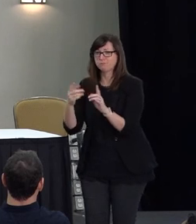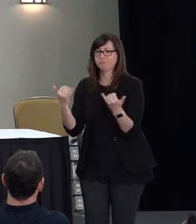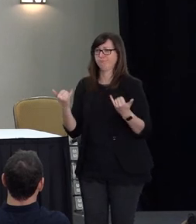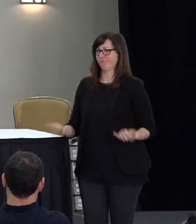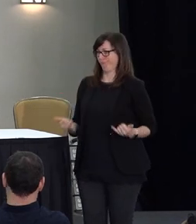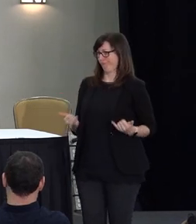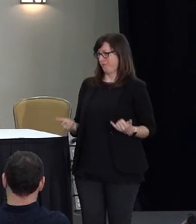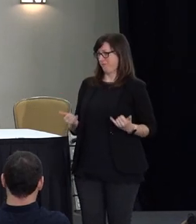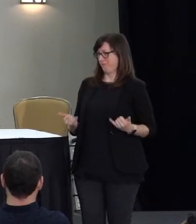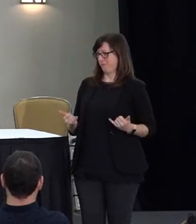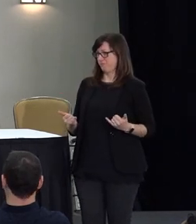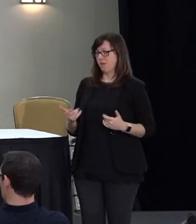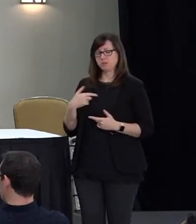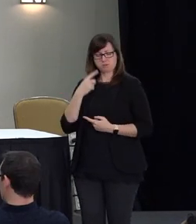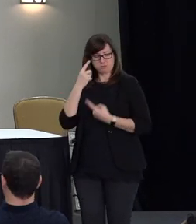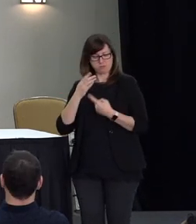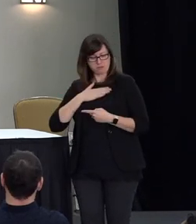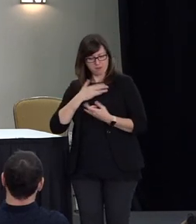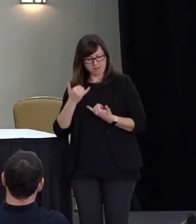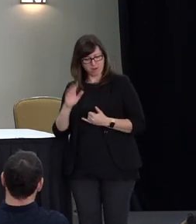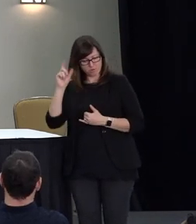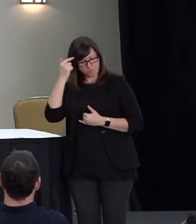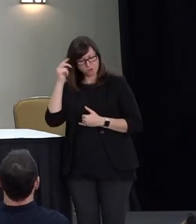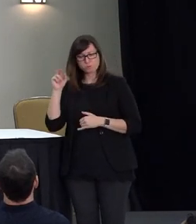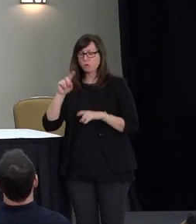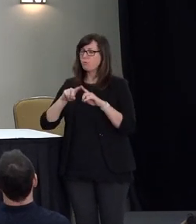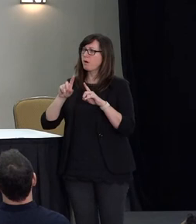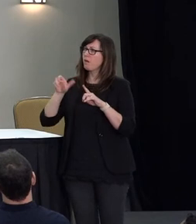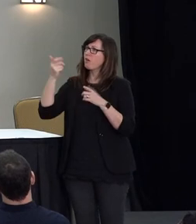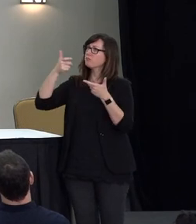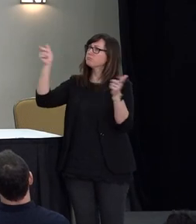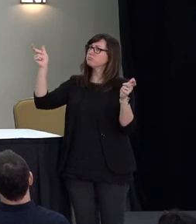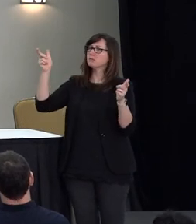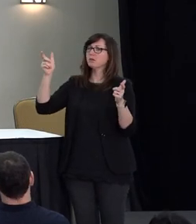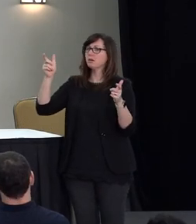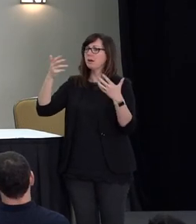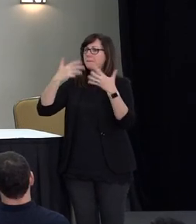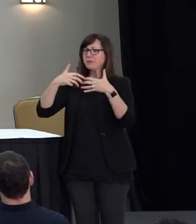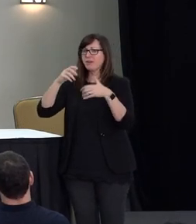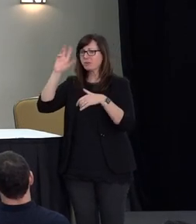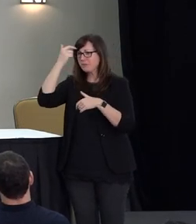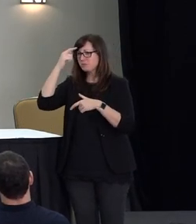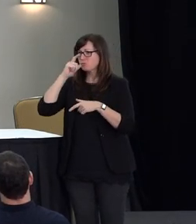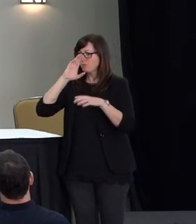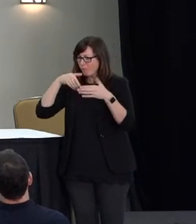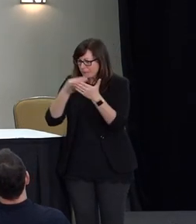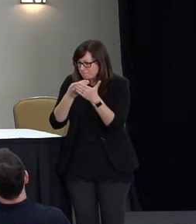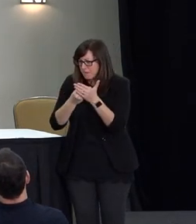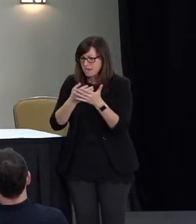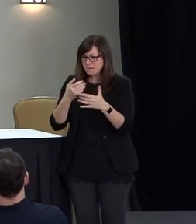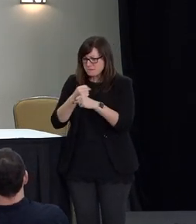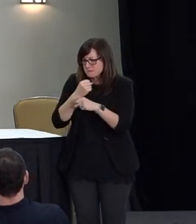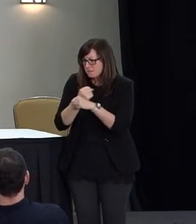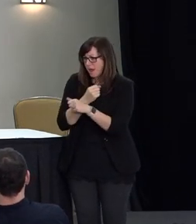maybe not so much thinking of my current employer, but thinking of those larger employers in manufacturing who are so business-driven and so